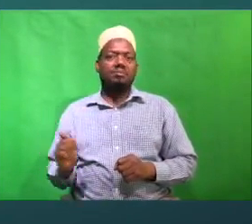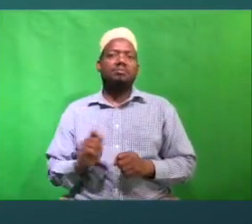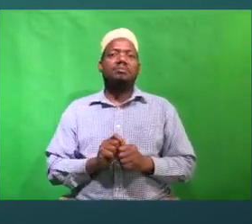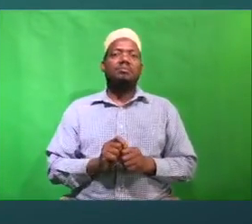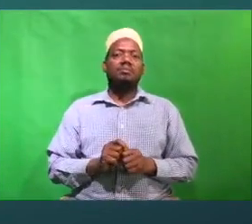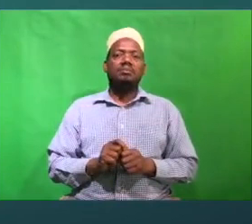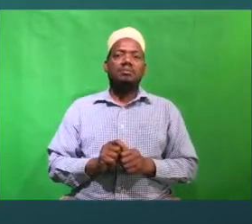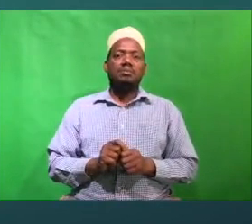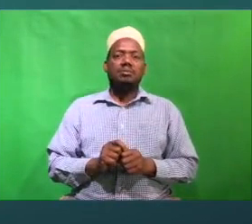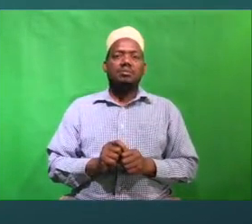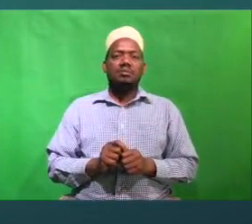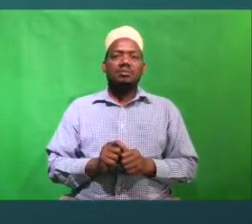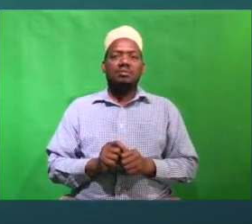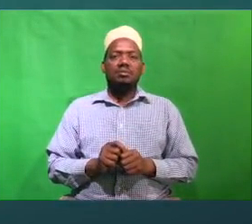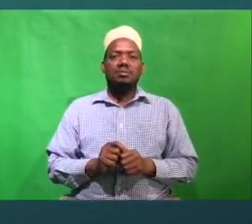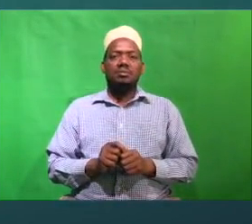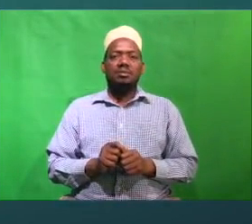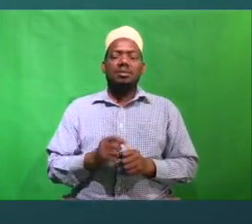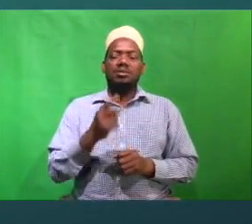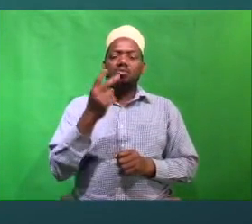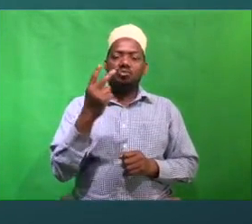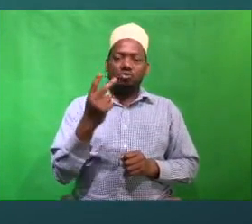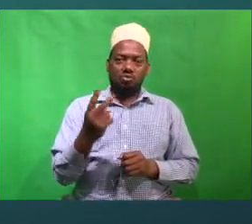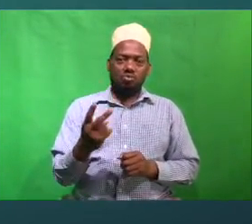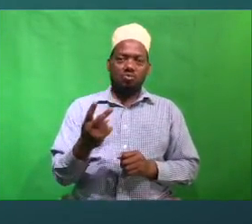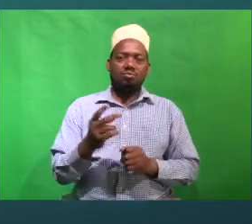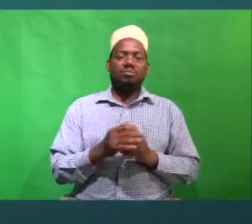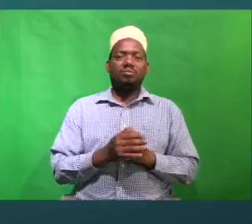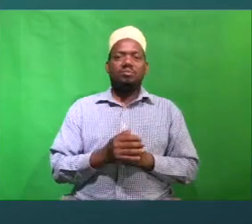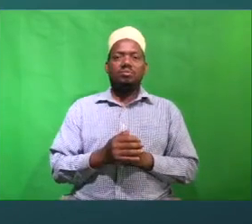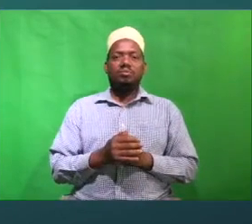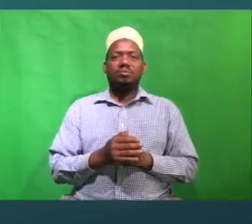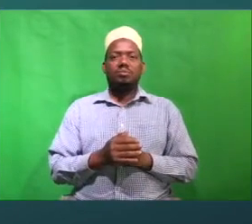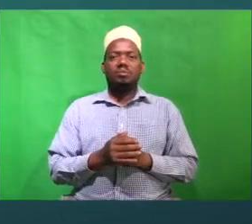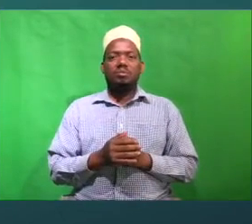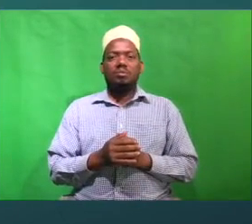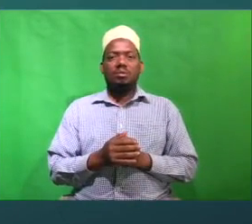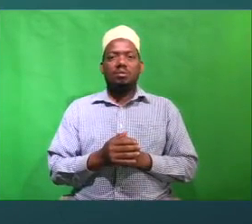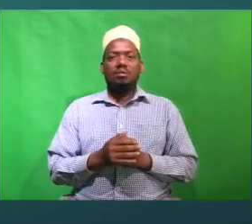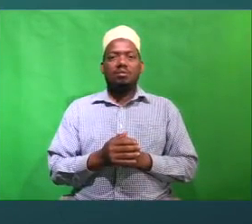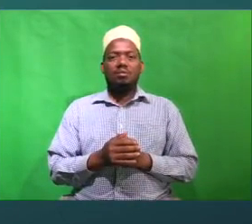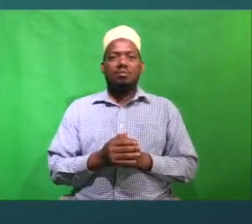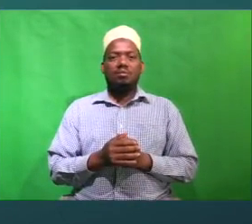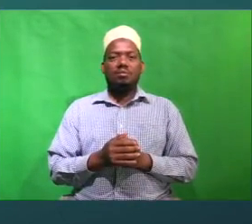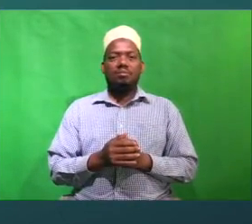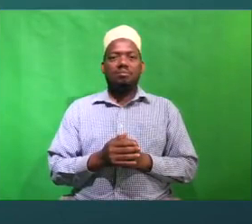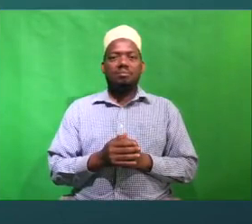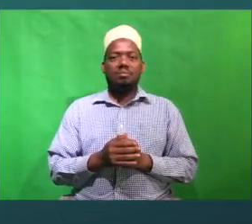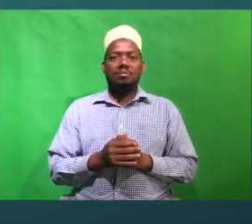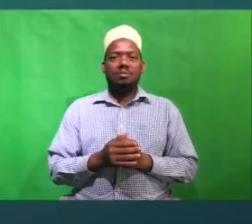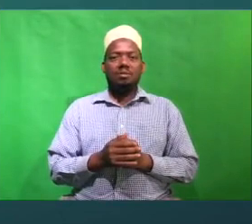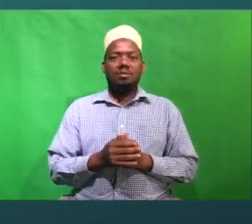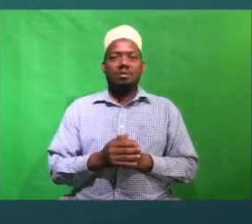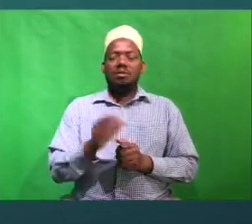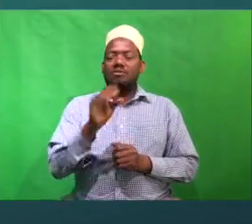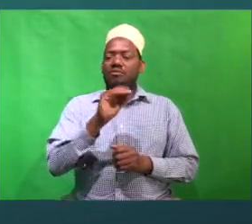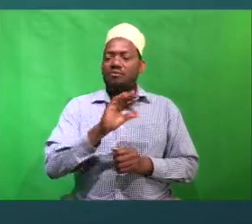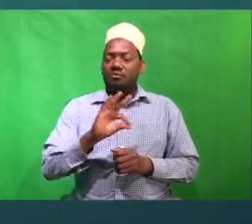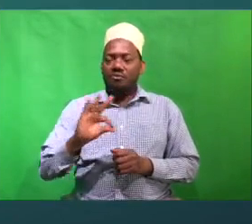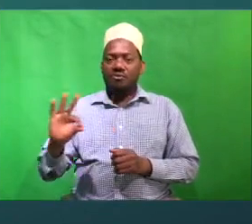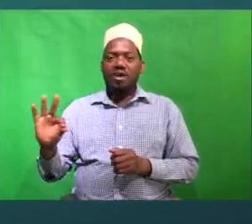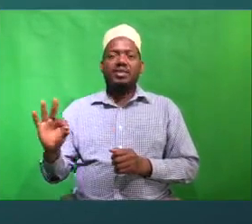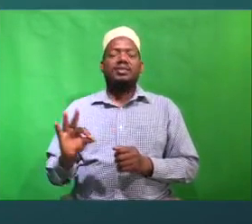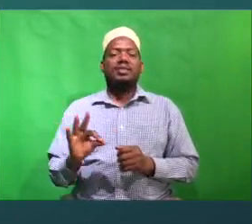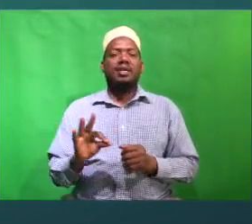are categorized into two broad groups, my dear students. A factor which influences the population to distribute can